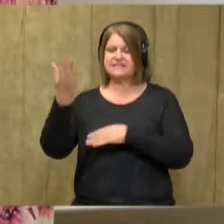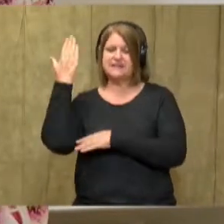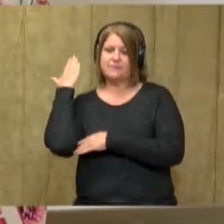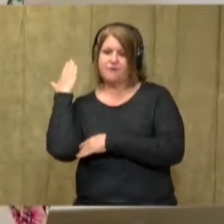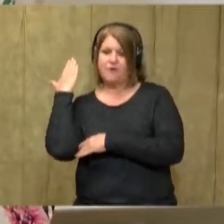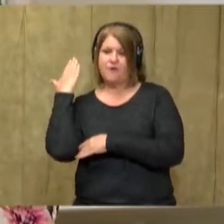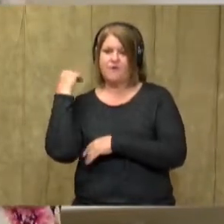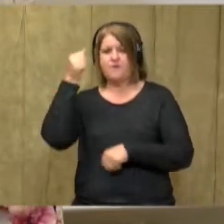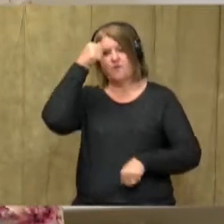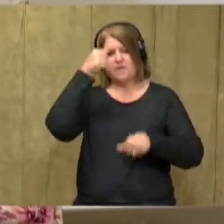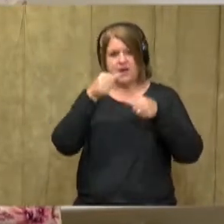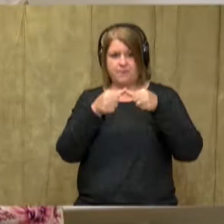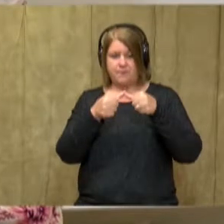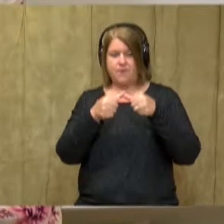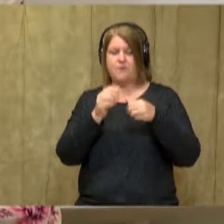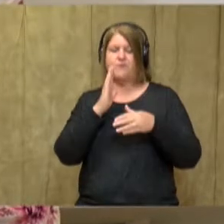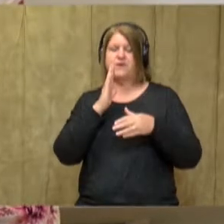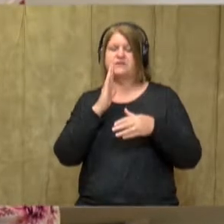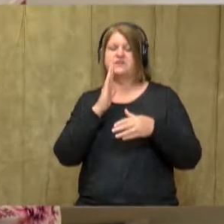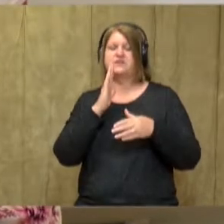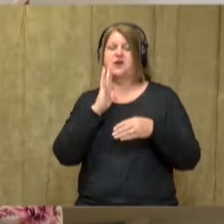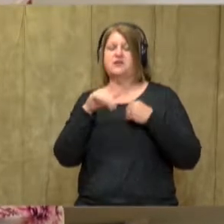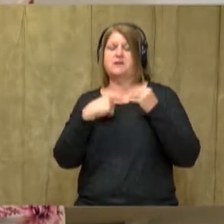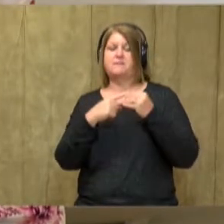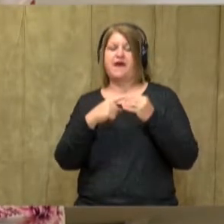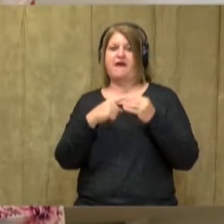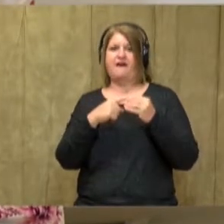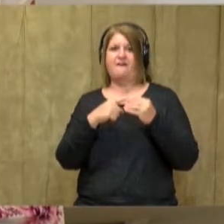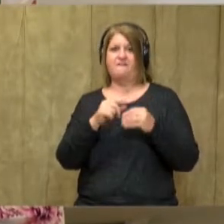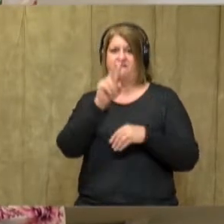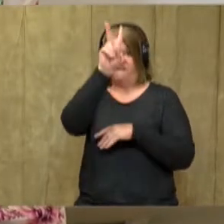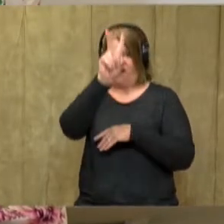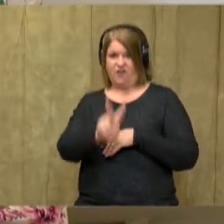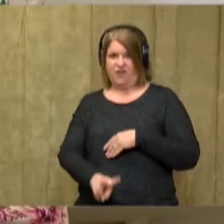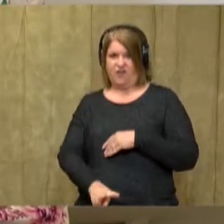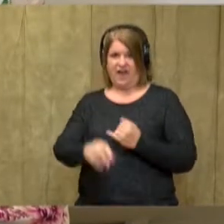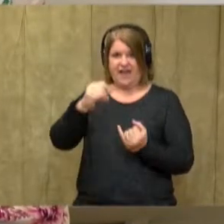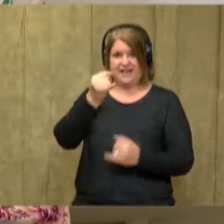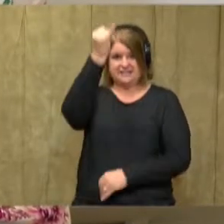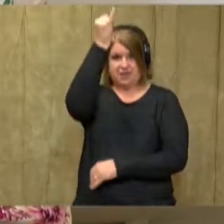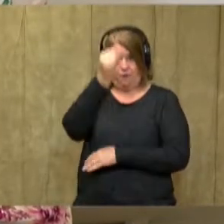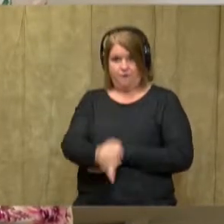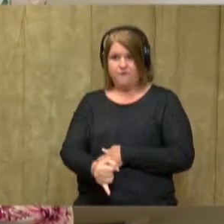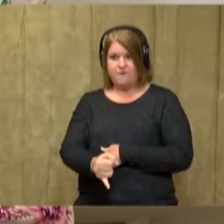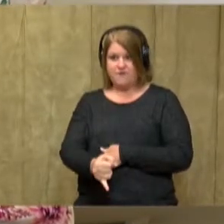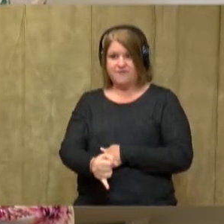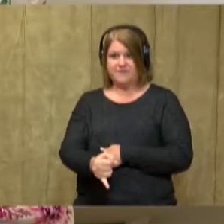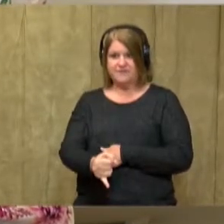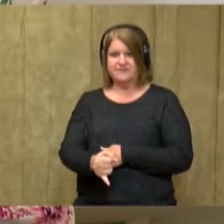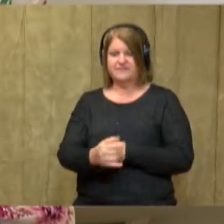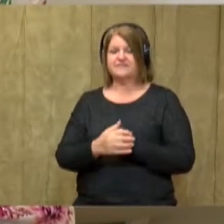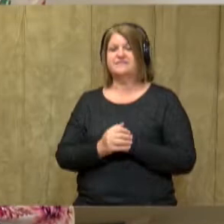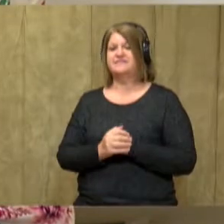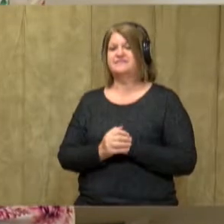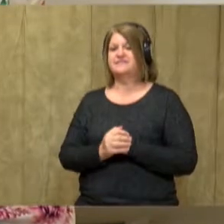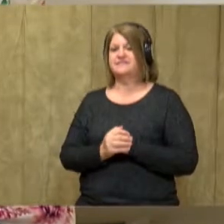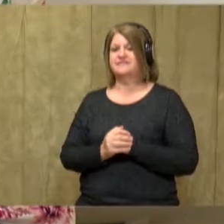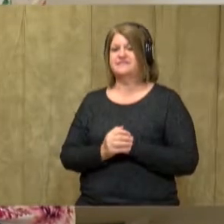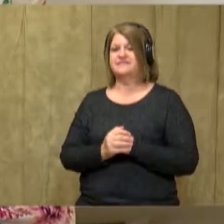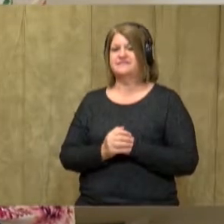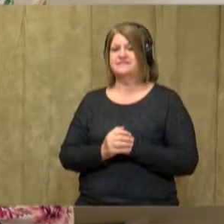talked about vertical lines that go straight up and down? Can you draw some of those on your vase?